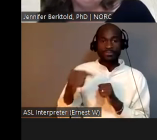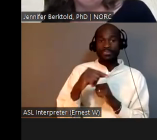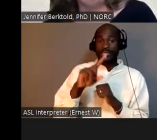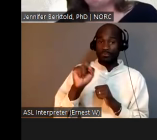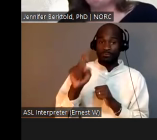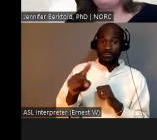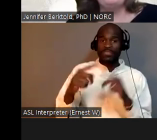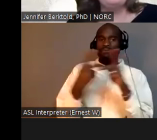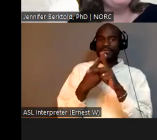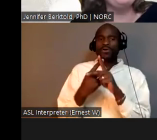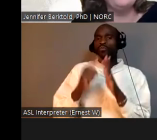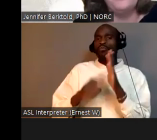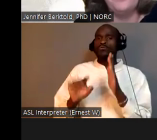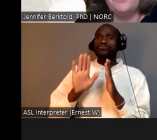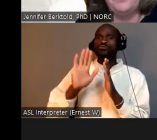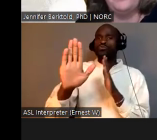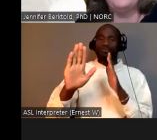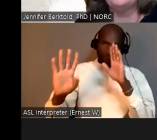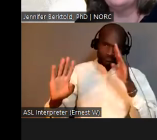there.